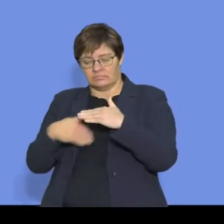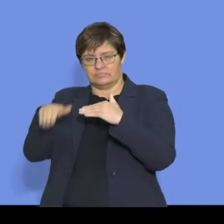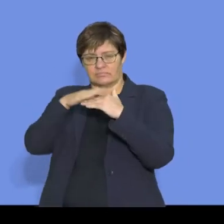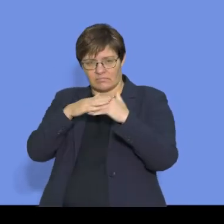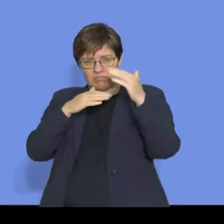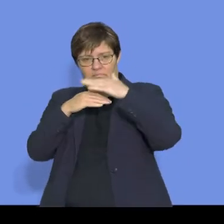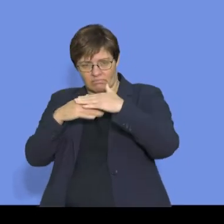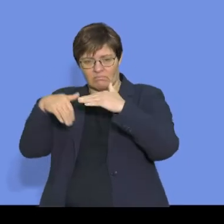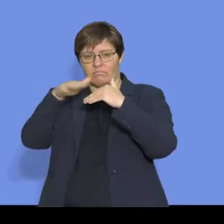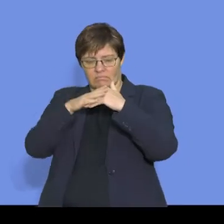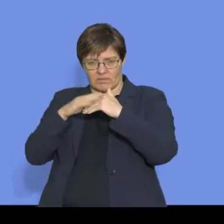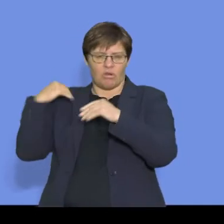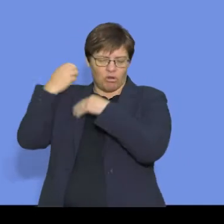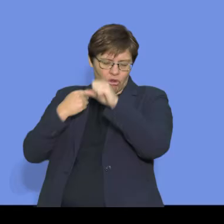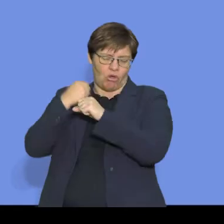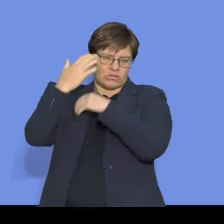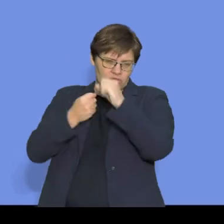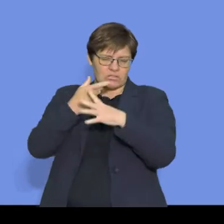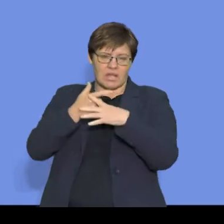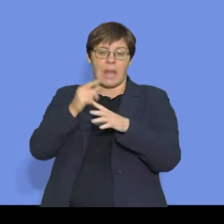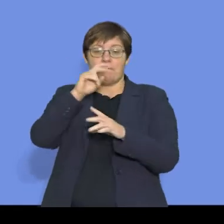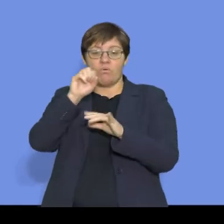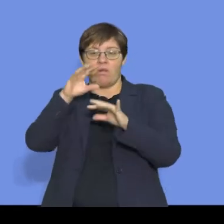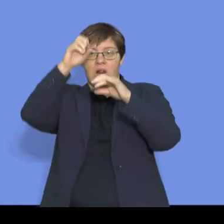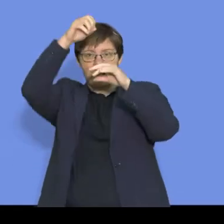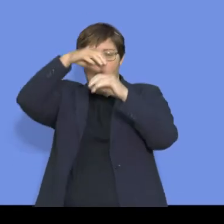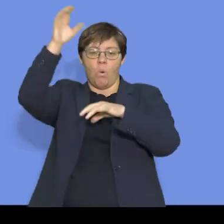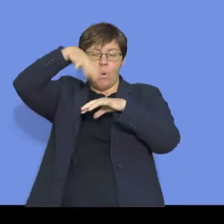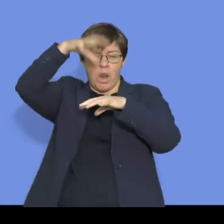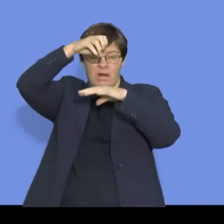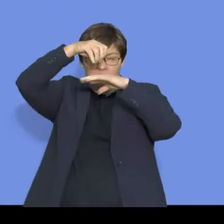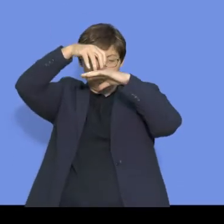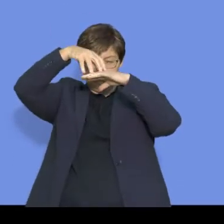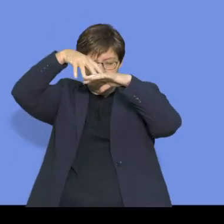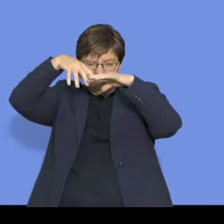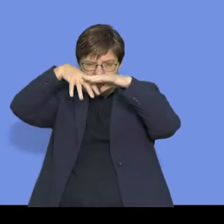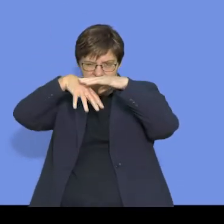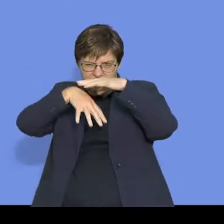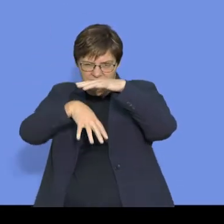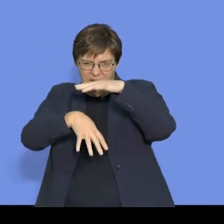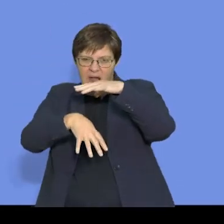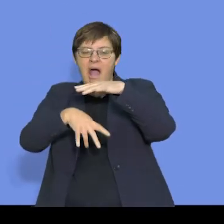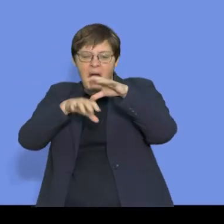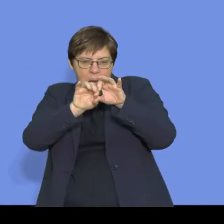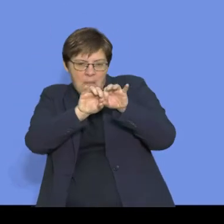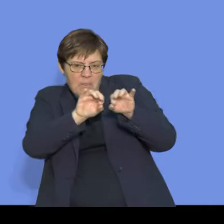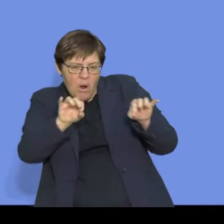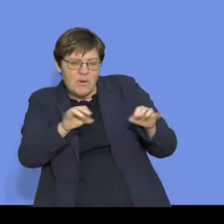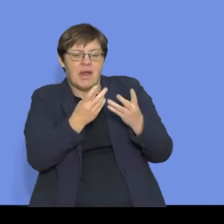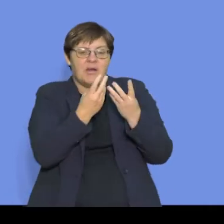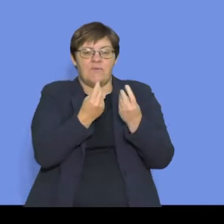sedimentation, covered with lots of sediments, mineralization, minerals replaced by minerals from